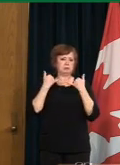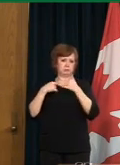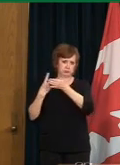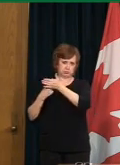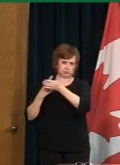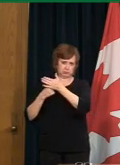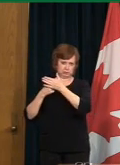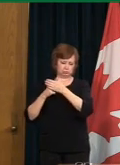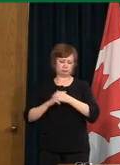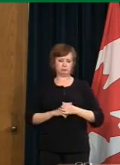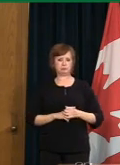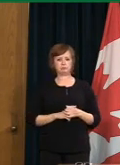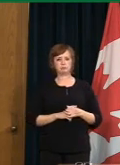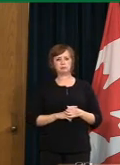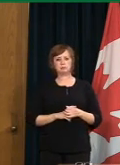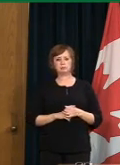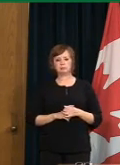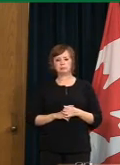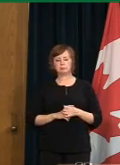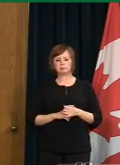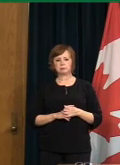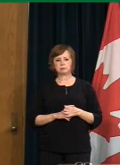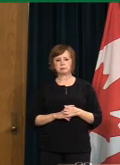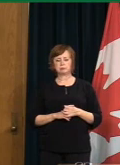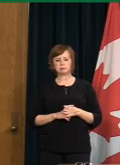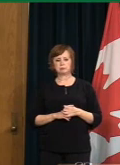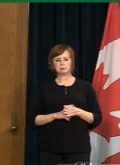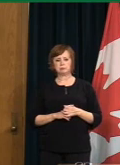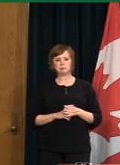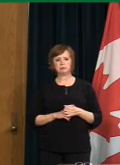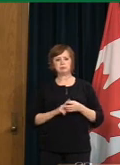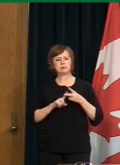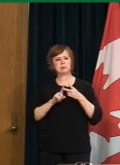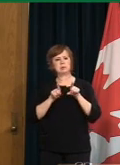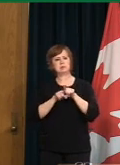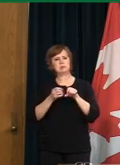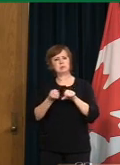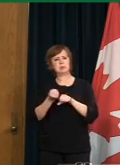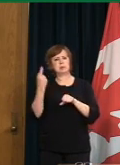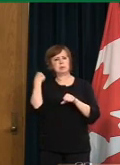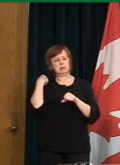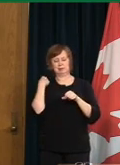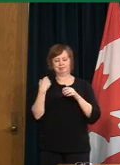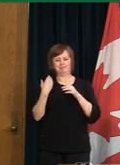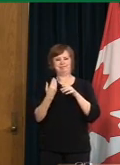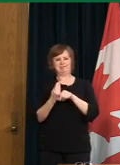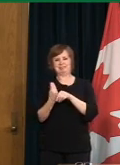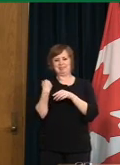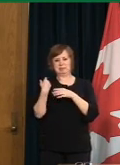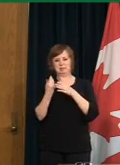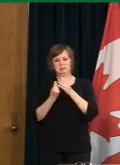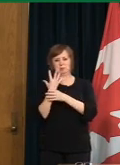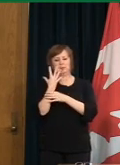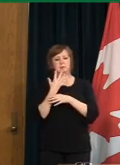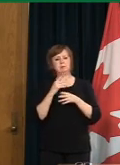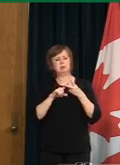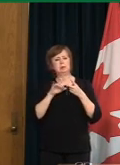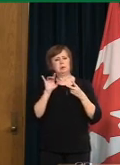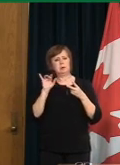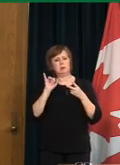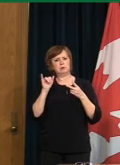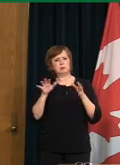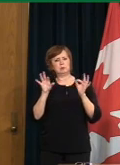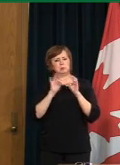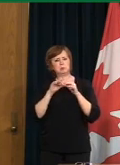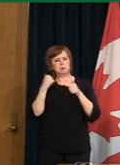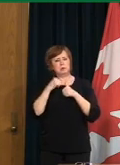industries on something similar to what we did last spring. And I would just take this opportunity as well to thank